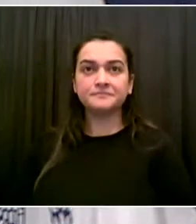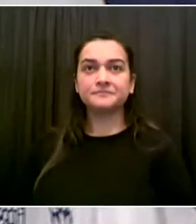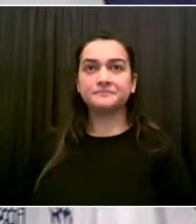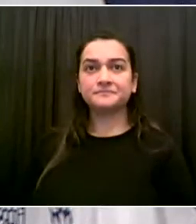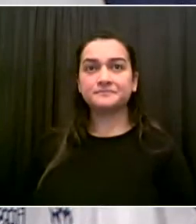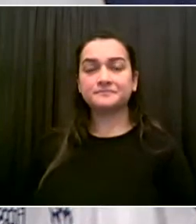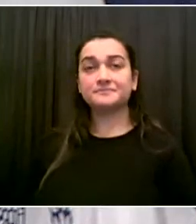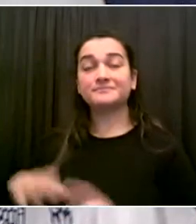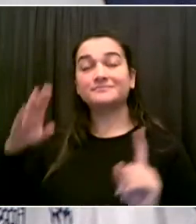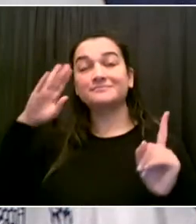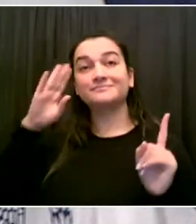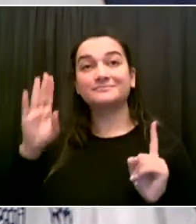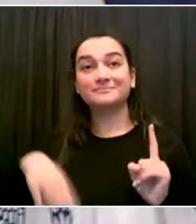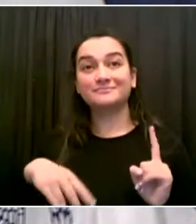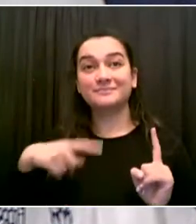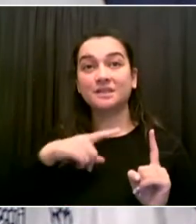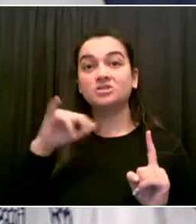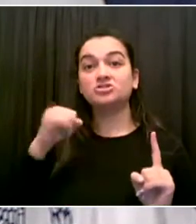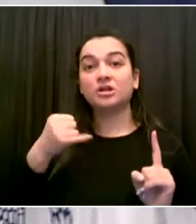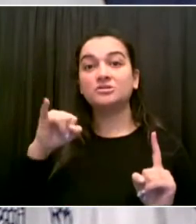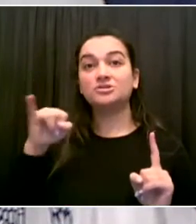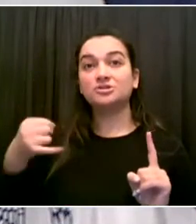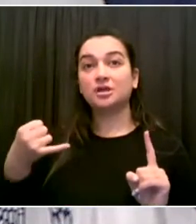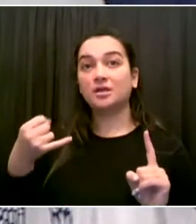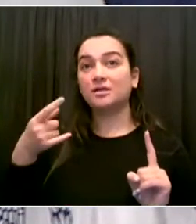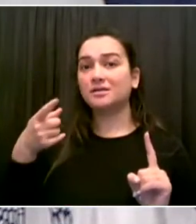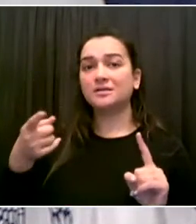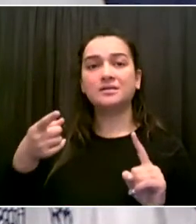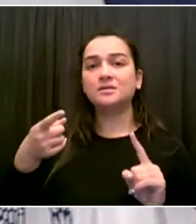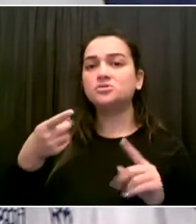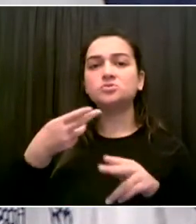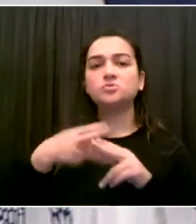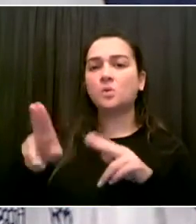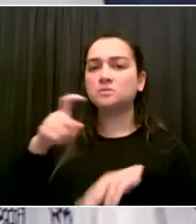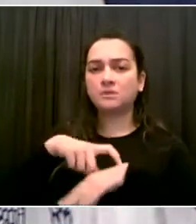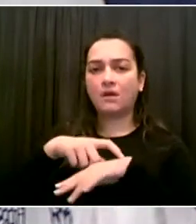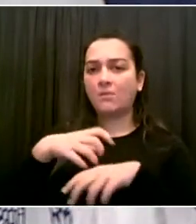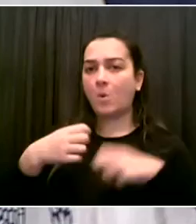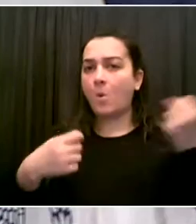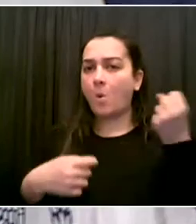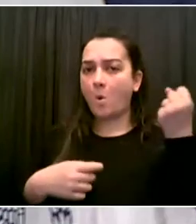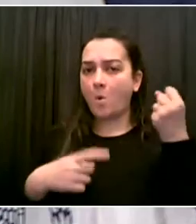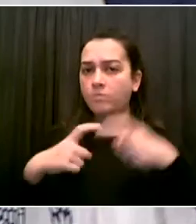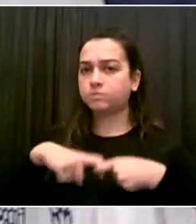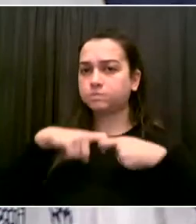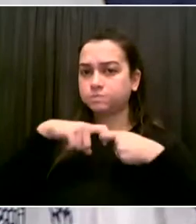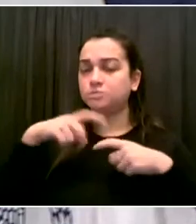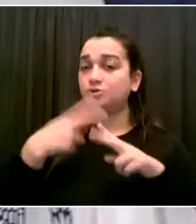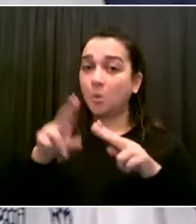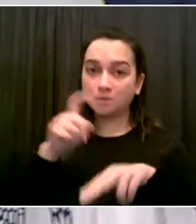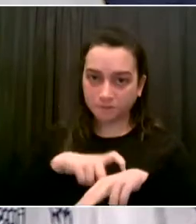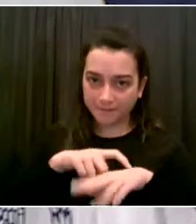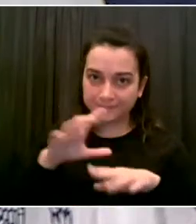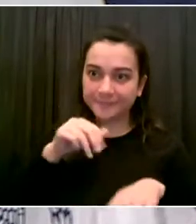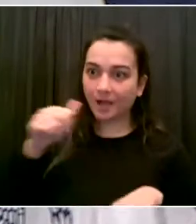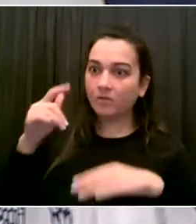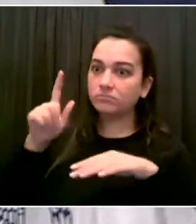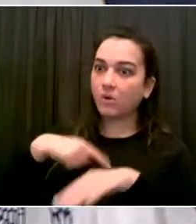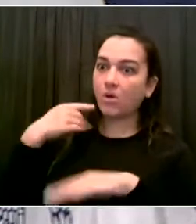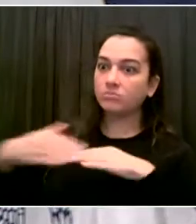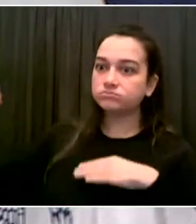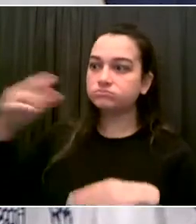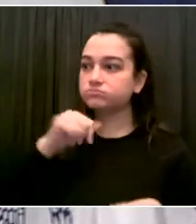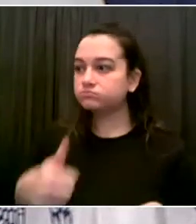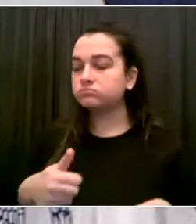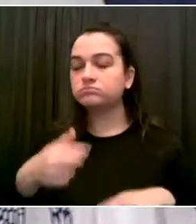Bob, I'll turn to Dr. Varma for his view, but I'd like to believe that what we're going through here, both in terms of the Johnson & Johnson production and the